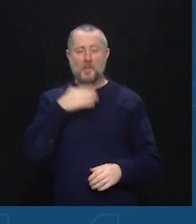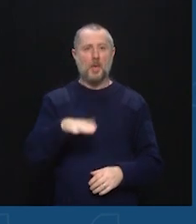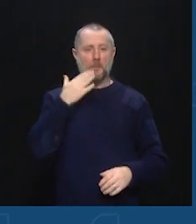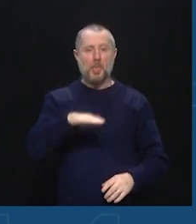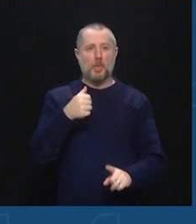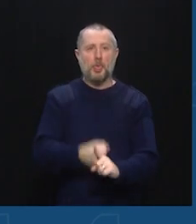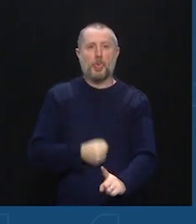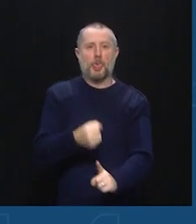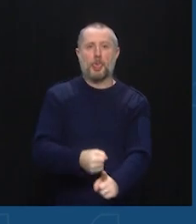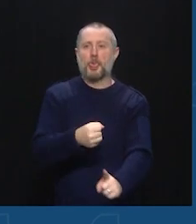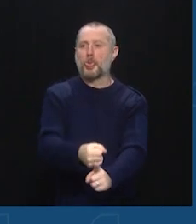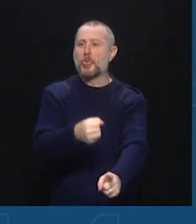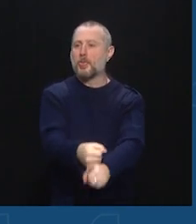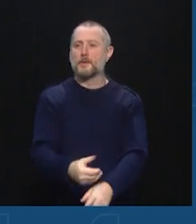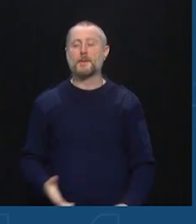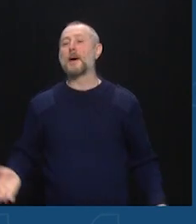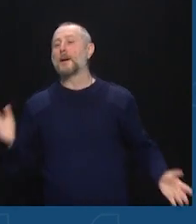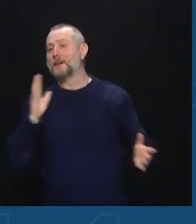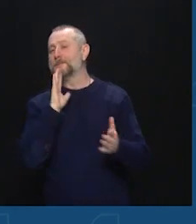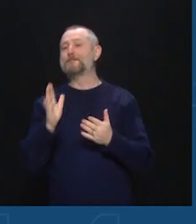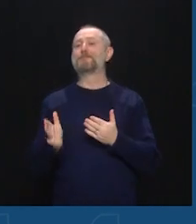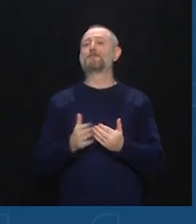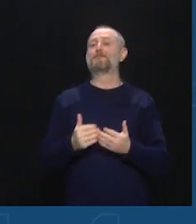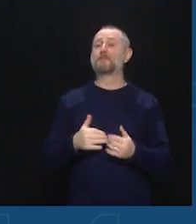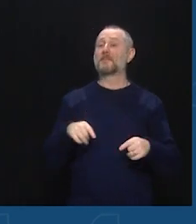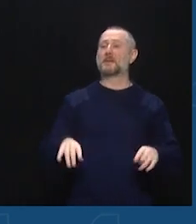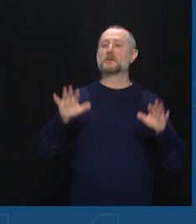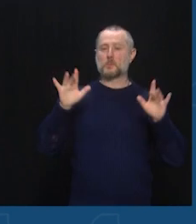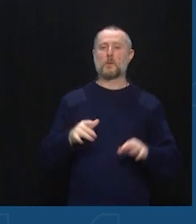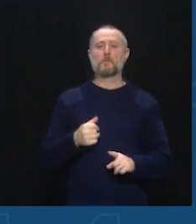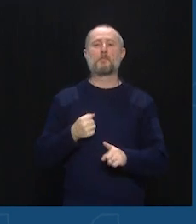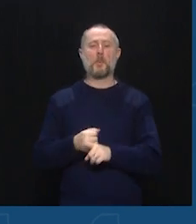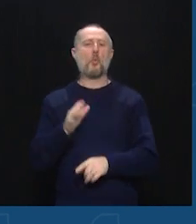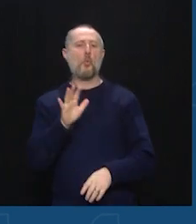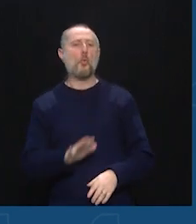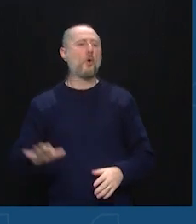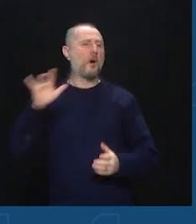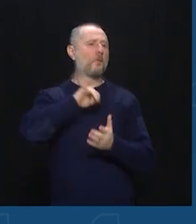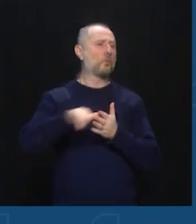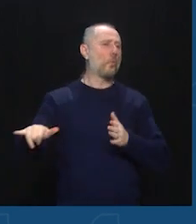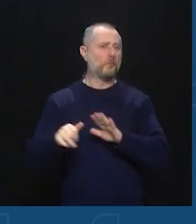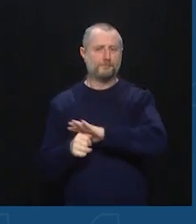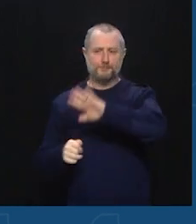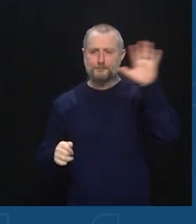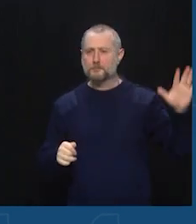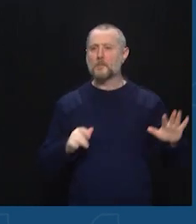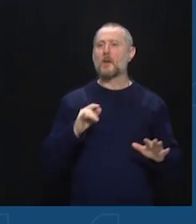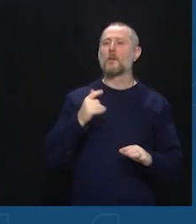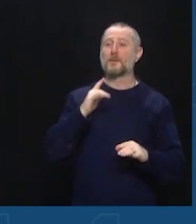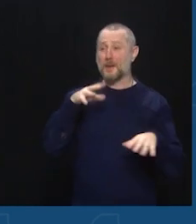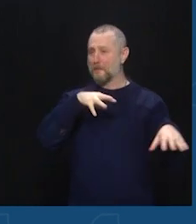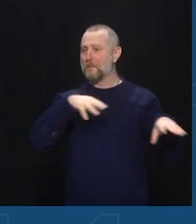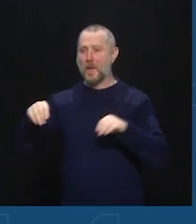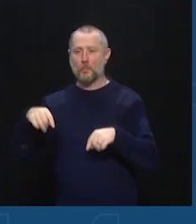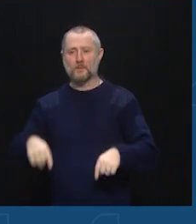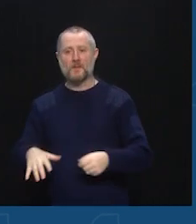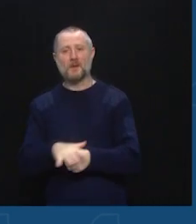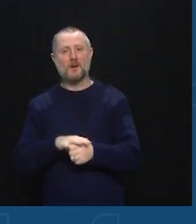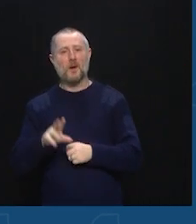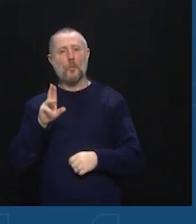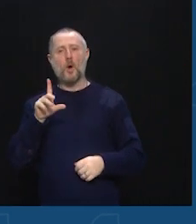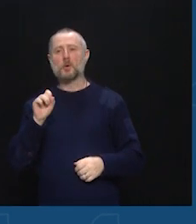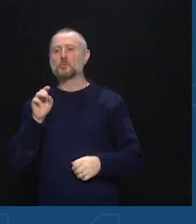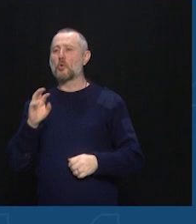storm is really impacting us all across the state, certainly with the power outages here in Ulster County alone. But we've been working,